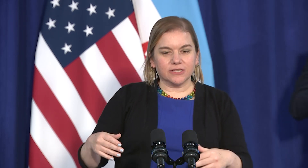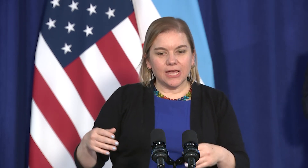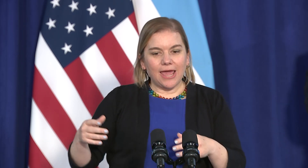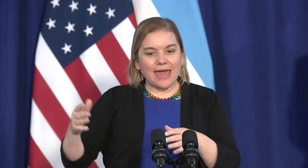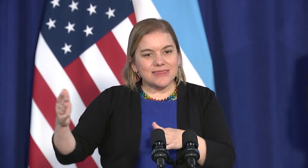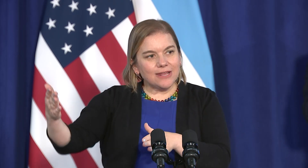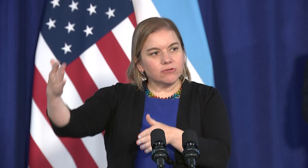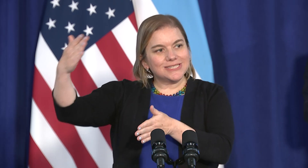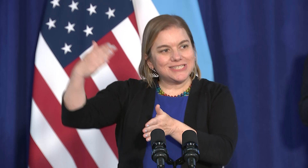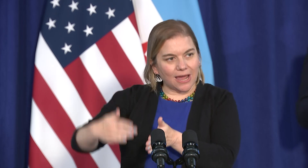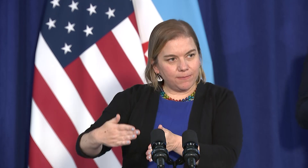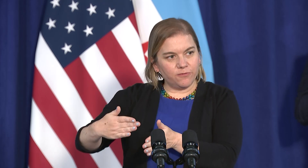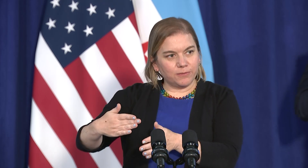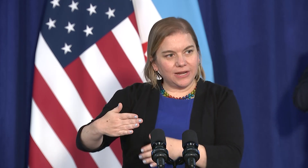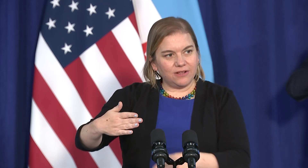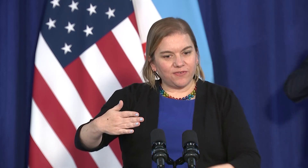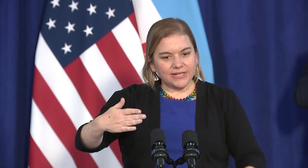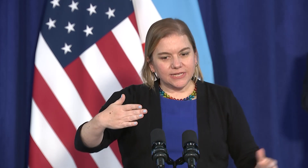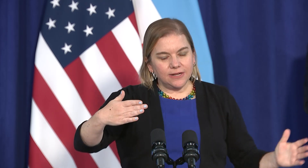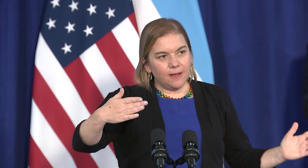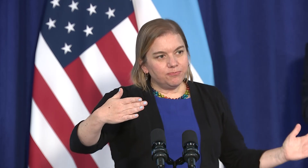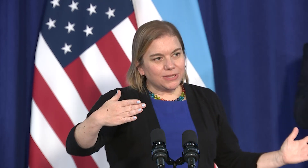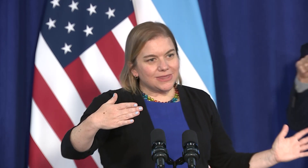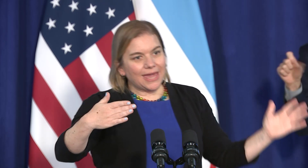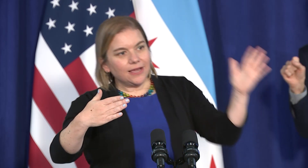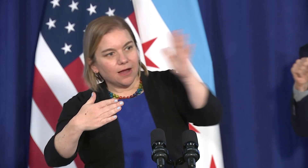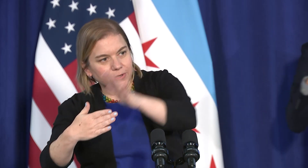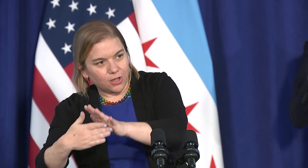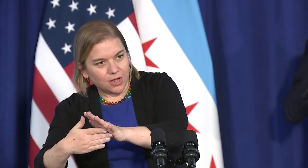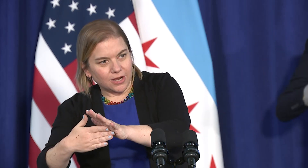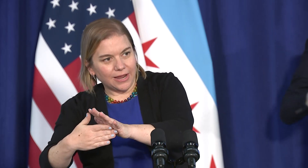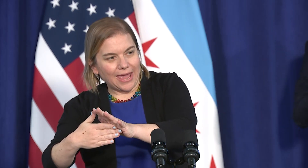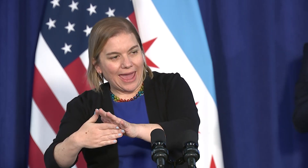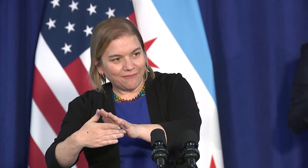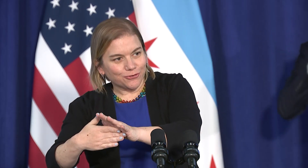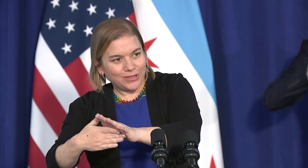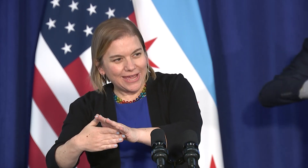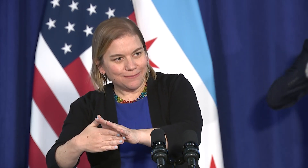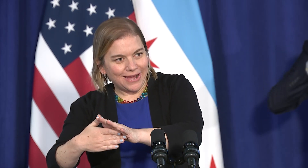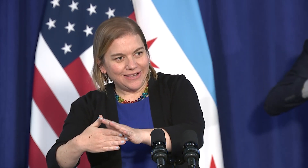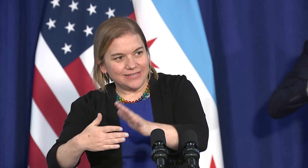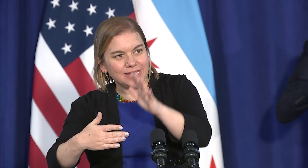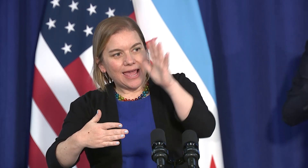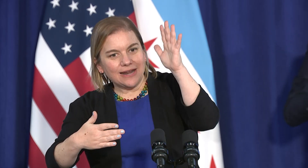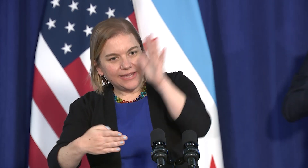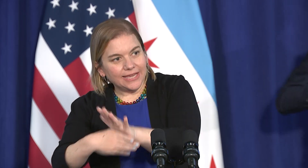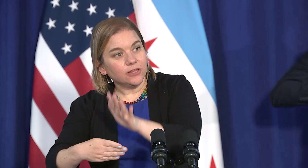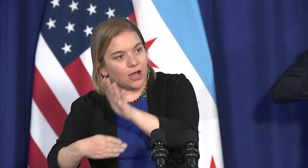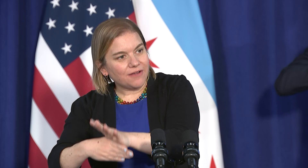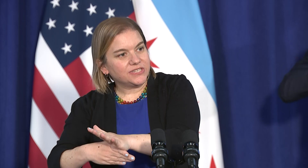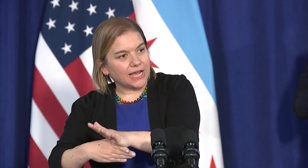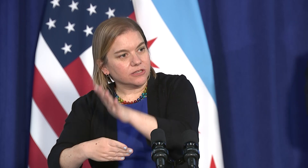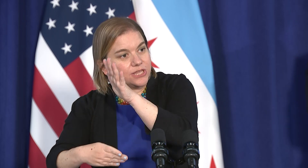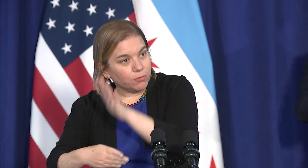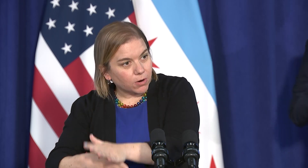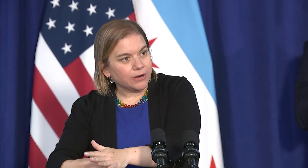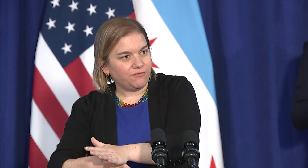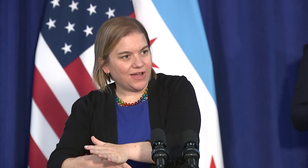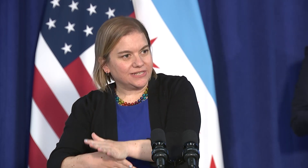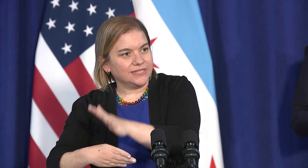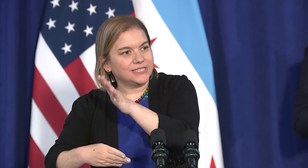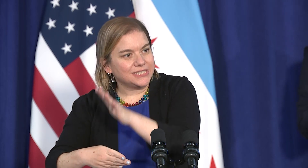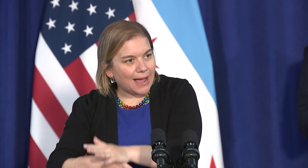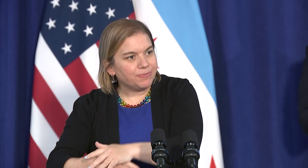T cells, and they don't stop you from getting infected, but they come along after the antibodies and kill off cells that